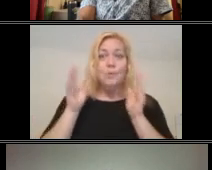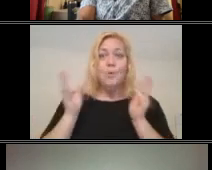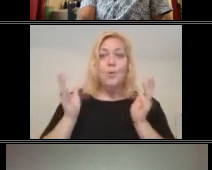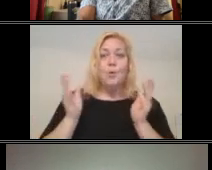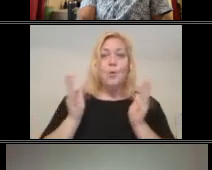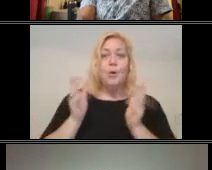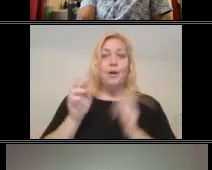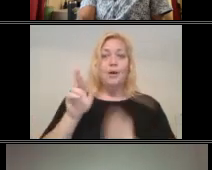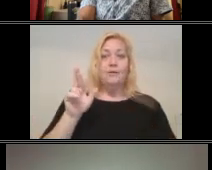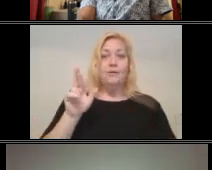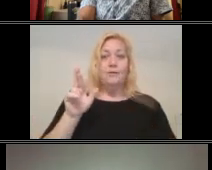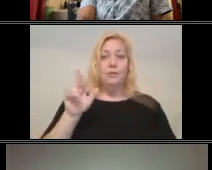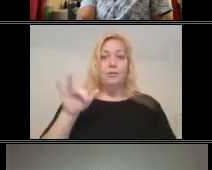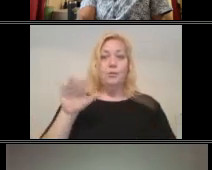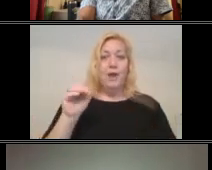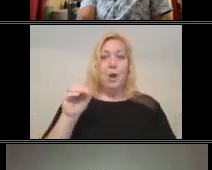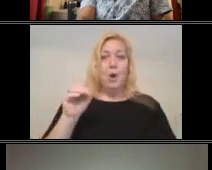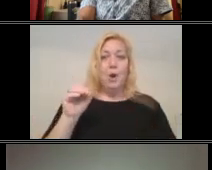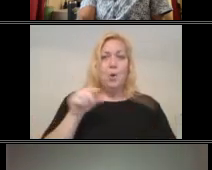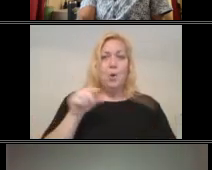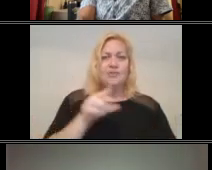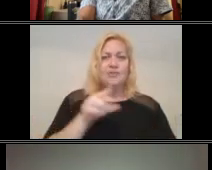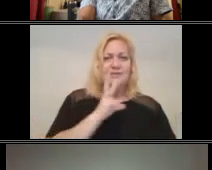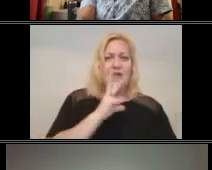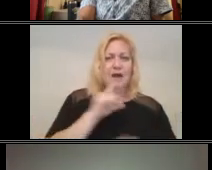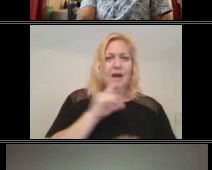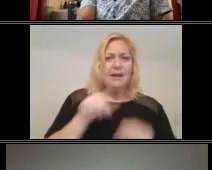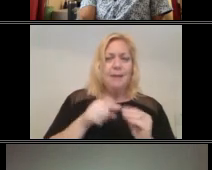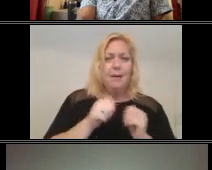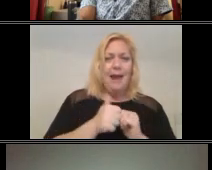Rio talking about how,